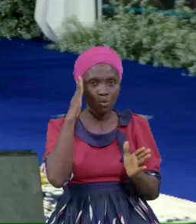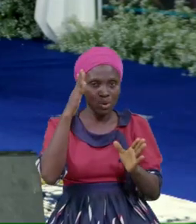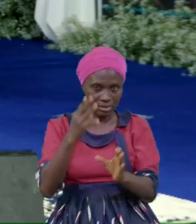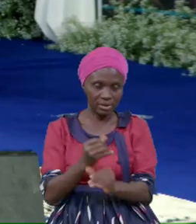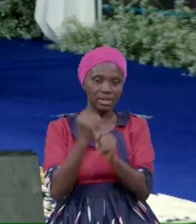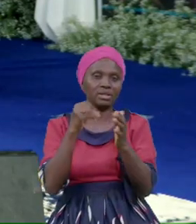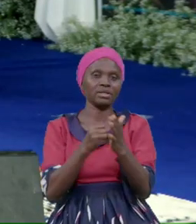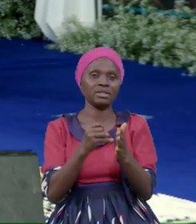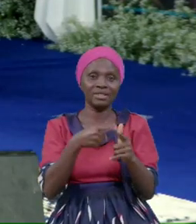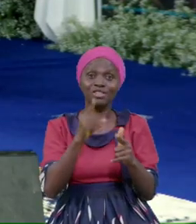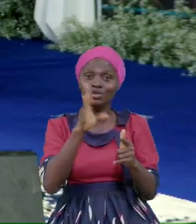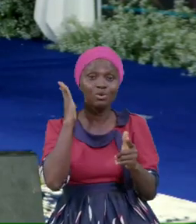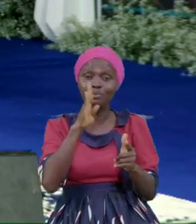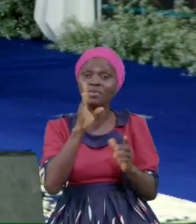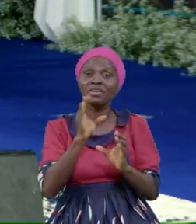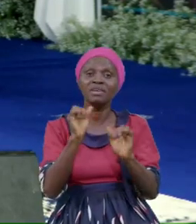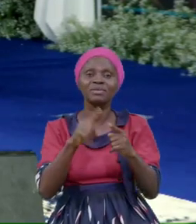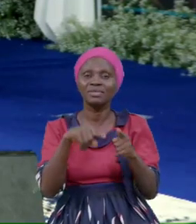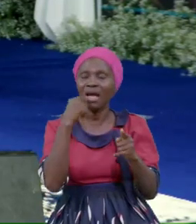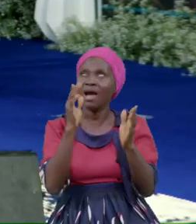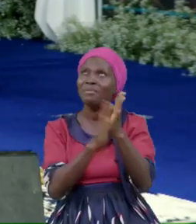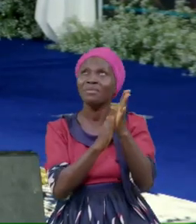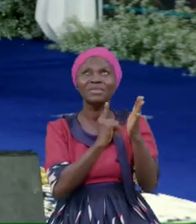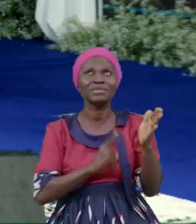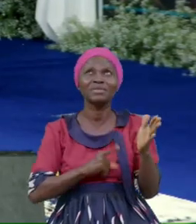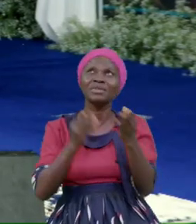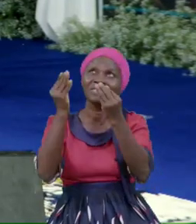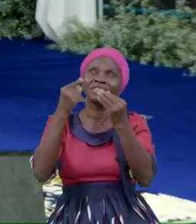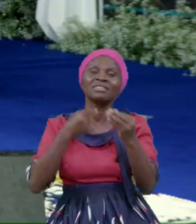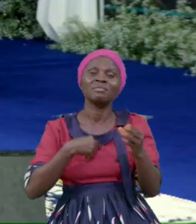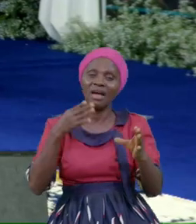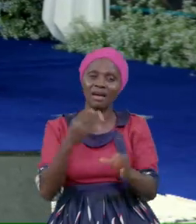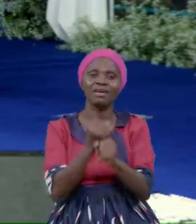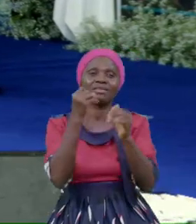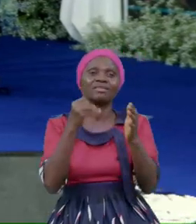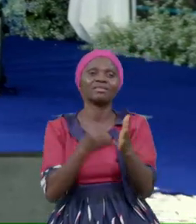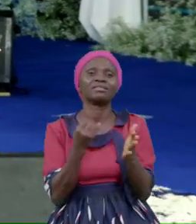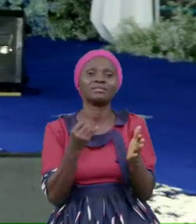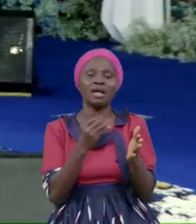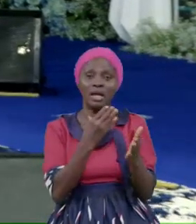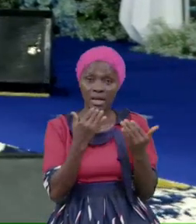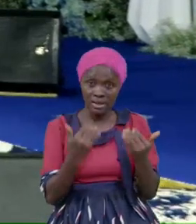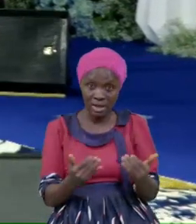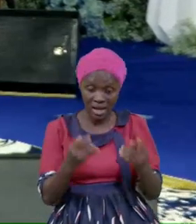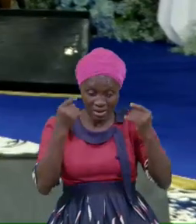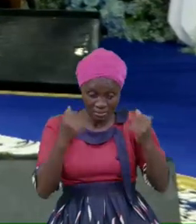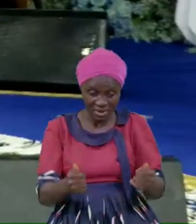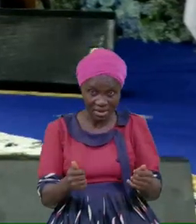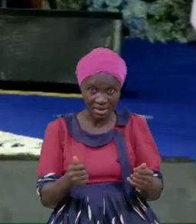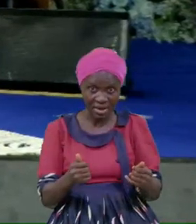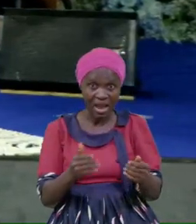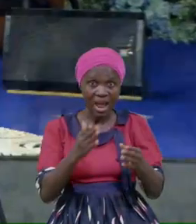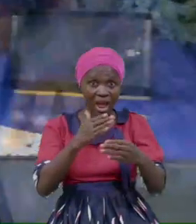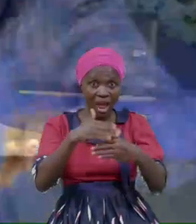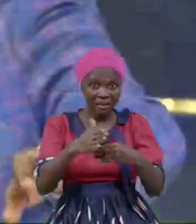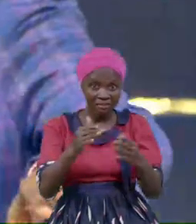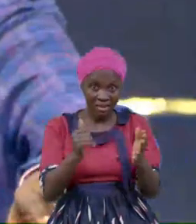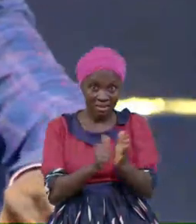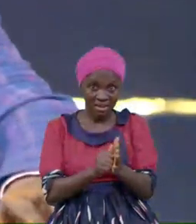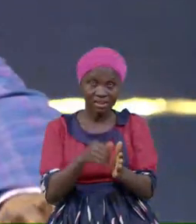I got it, and I took it. Now, immediately after that, God will make